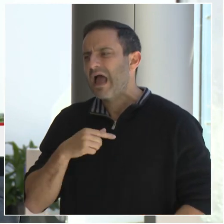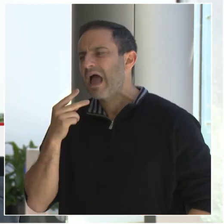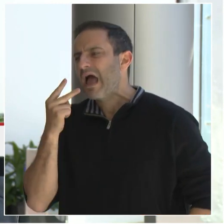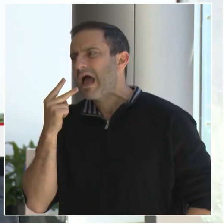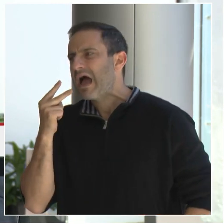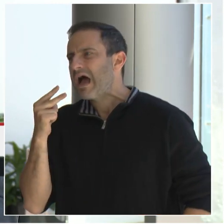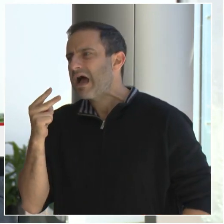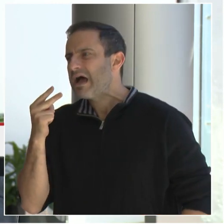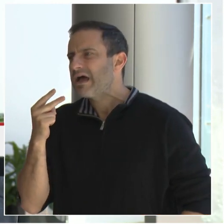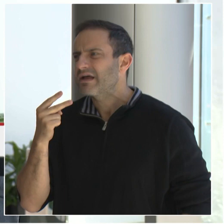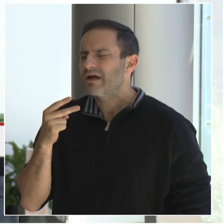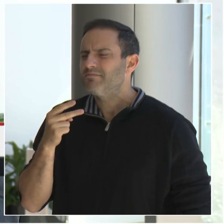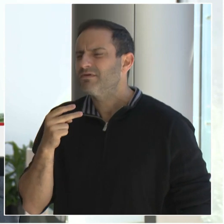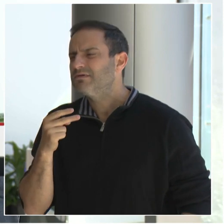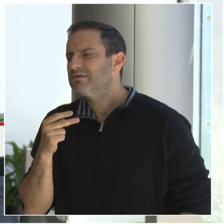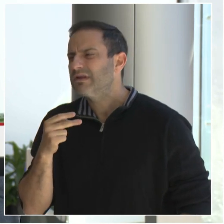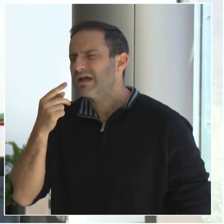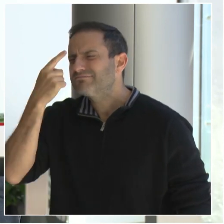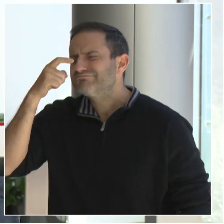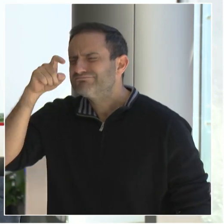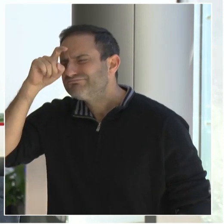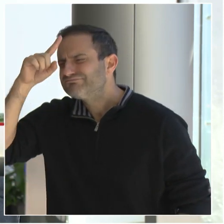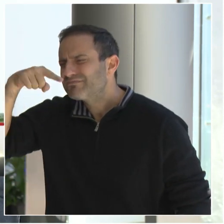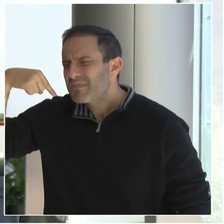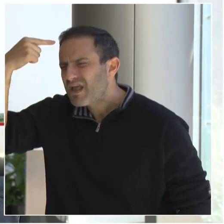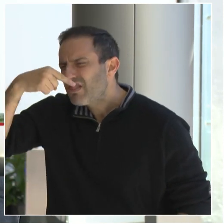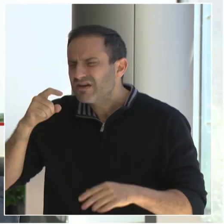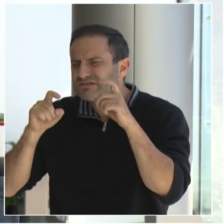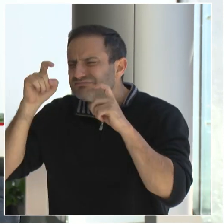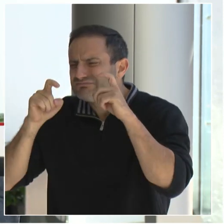looks out there. You don't think we can make it by 2032?